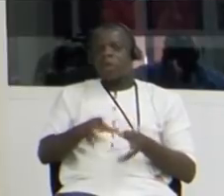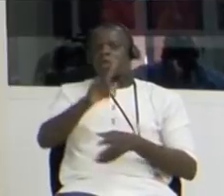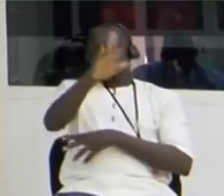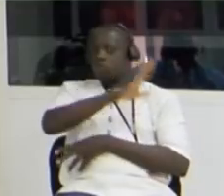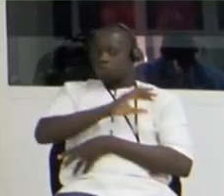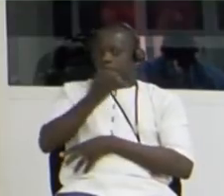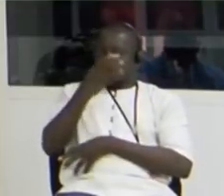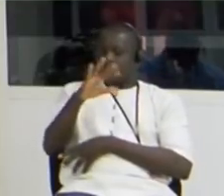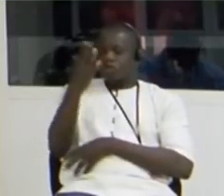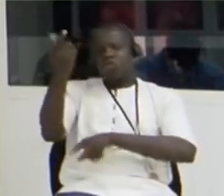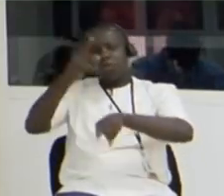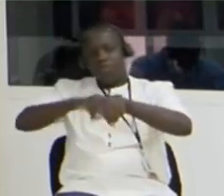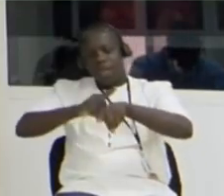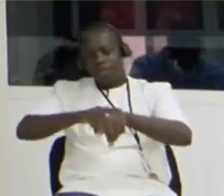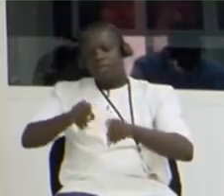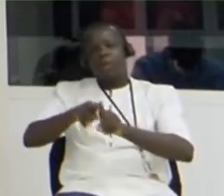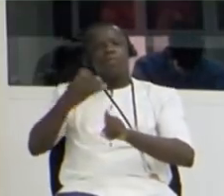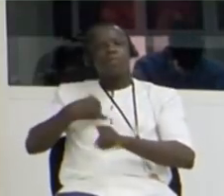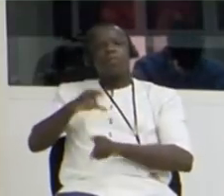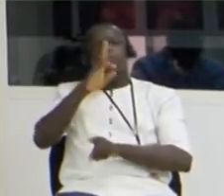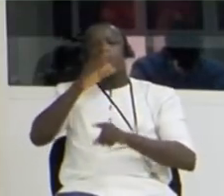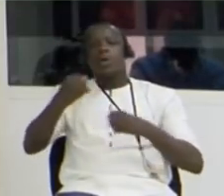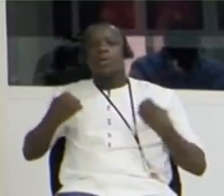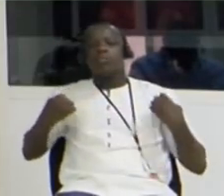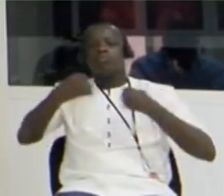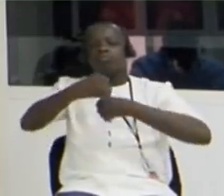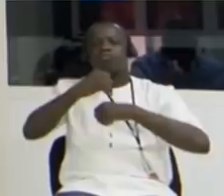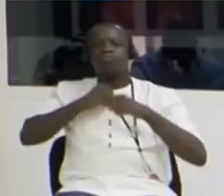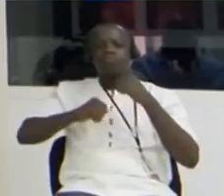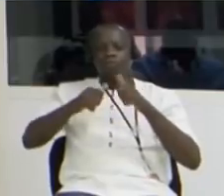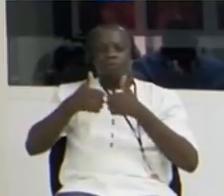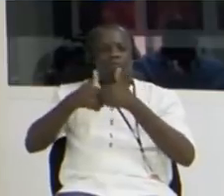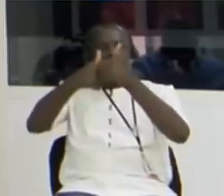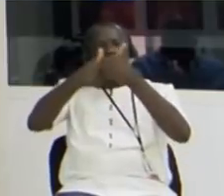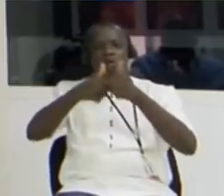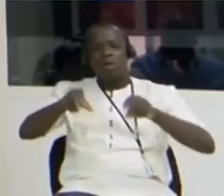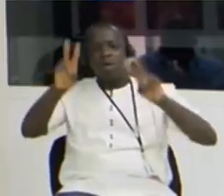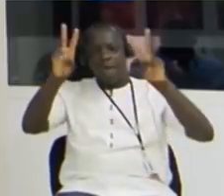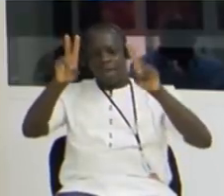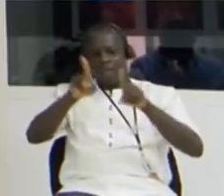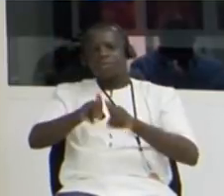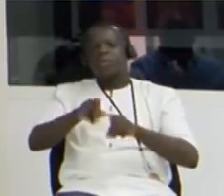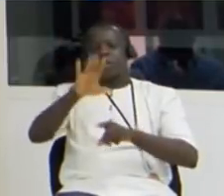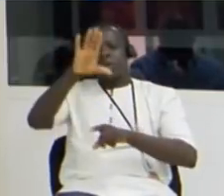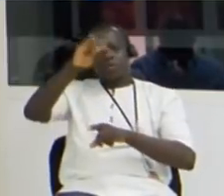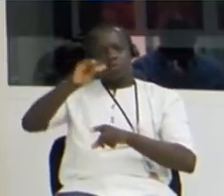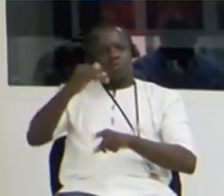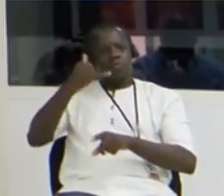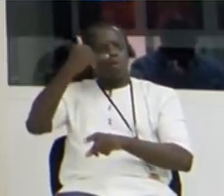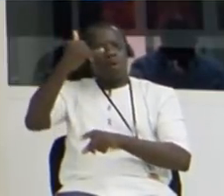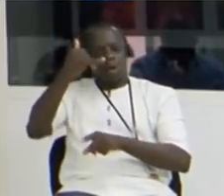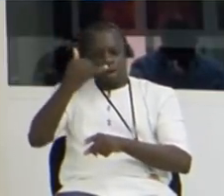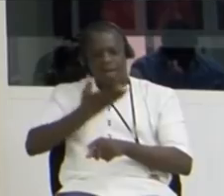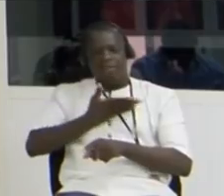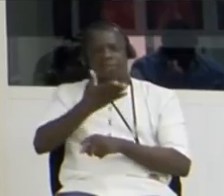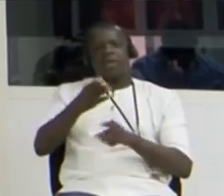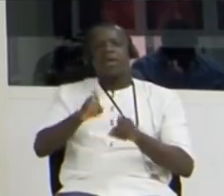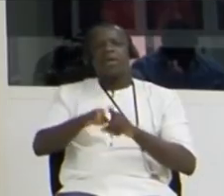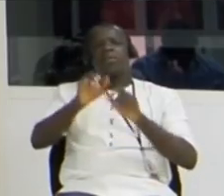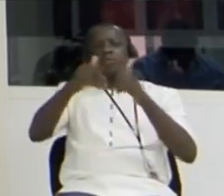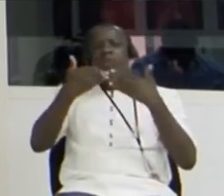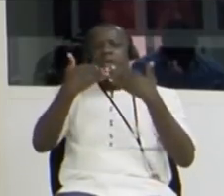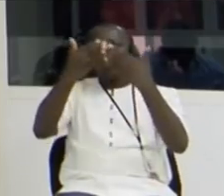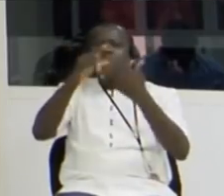correct? Can you tell us if you remember the names of any of these protocol officers that you had the opportunity to interact